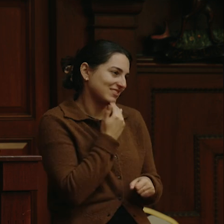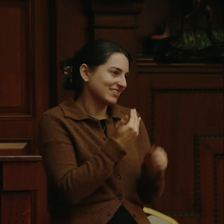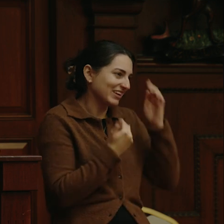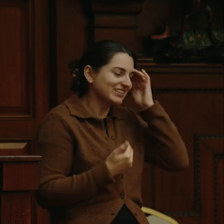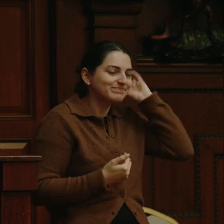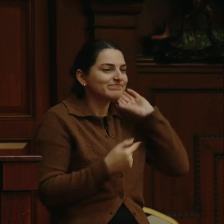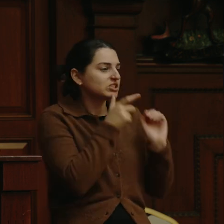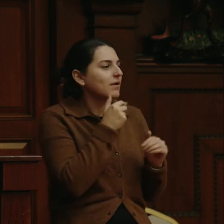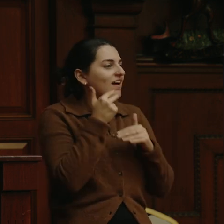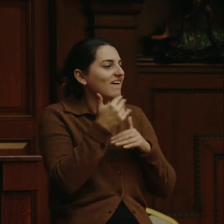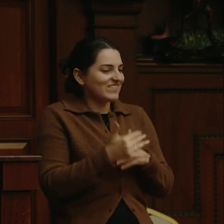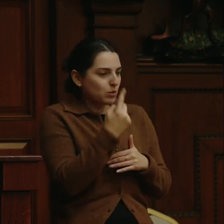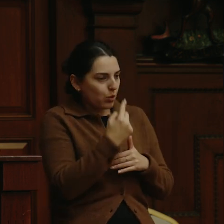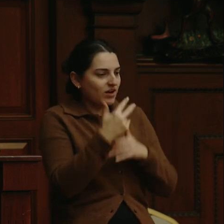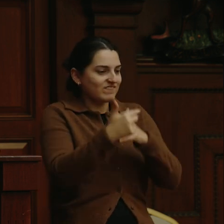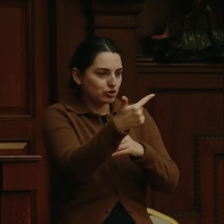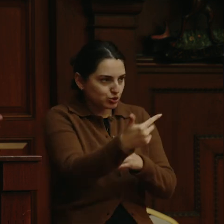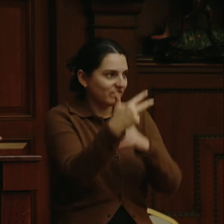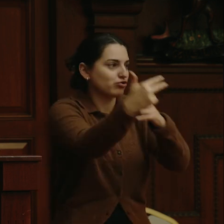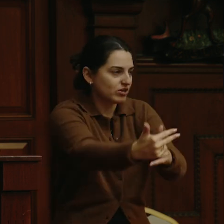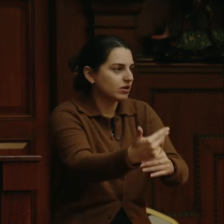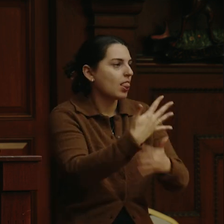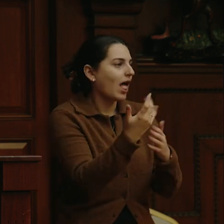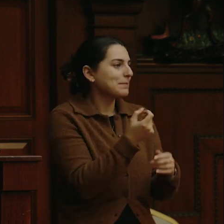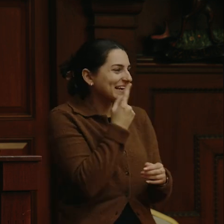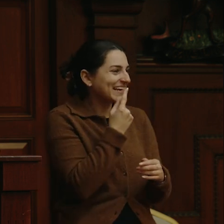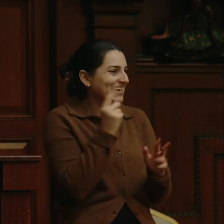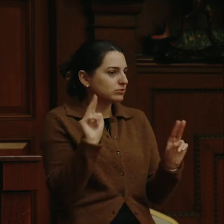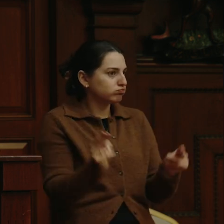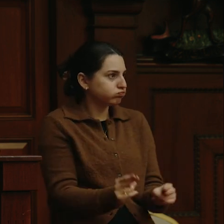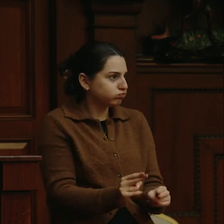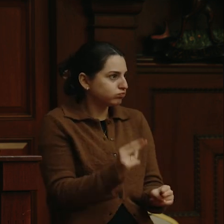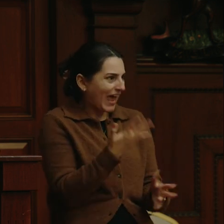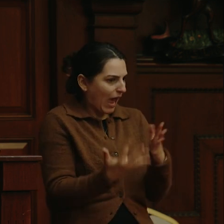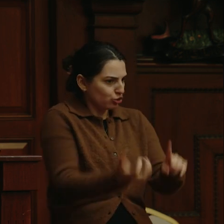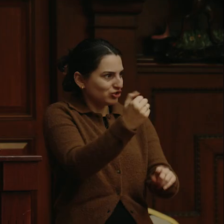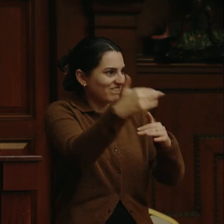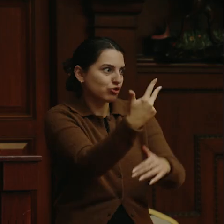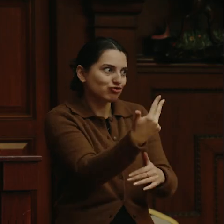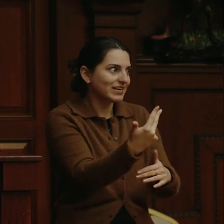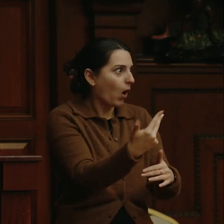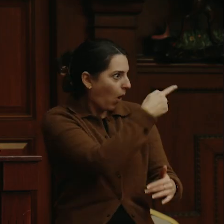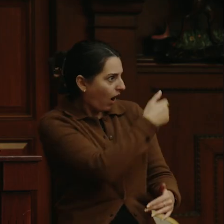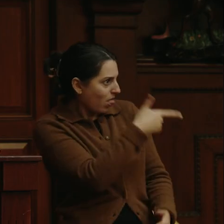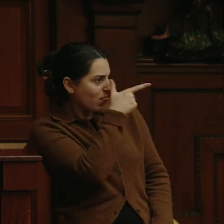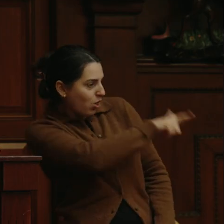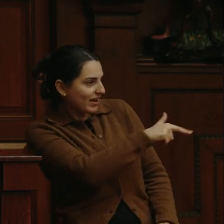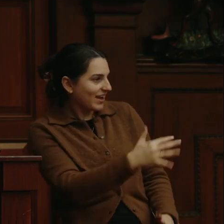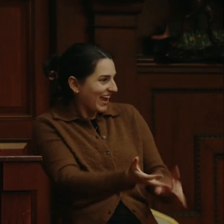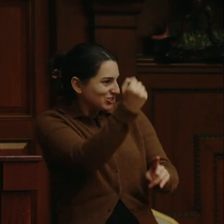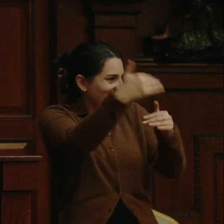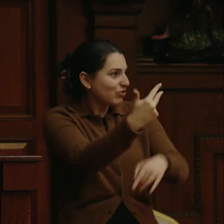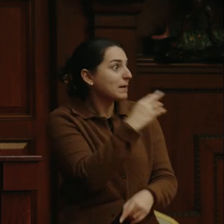phase 2. Unfortunately, a lot of medications fall out at that point. So to get to phase 3 is very encouraging. It means